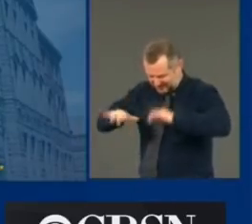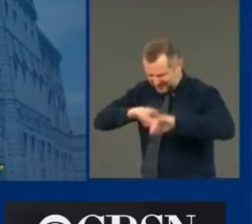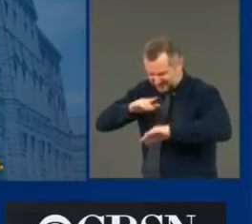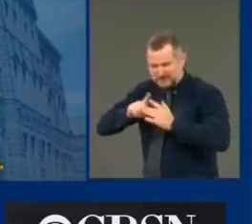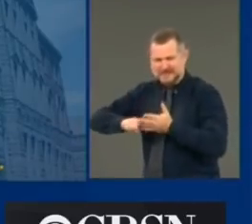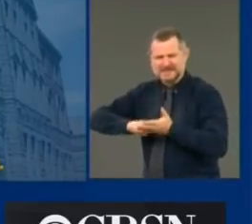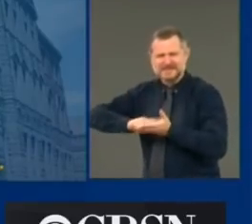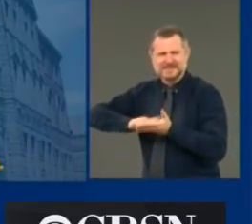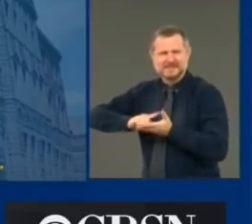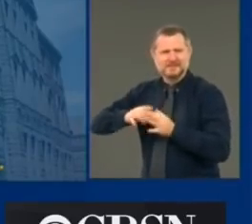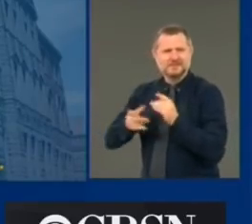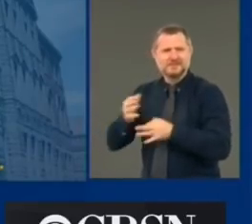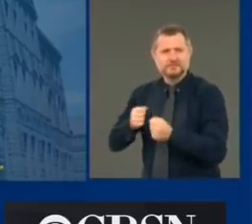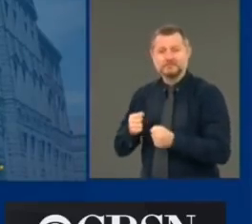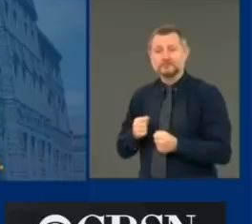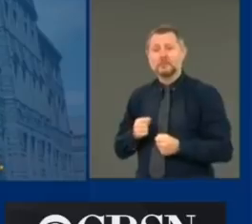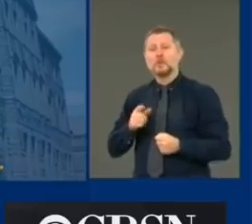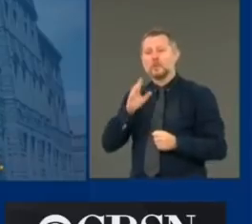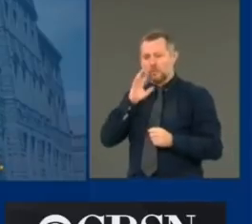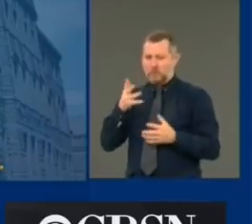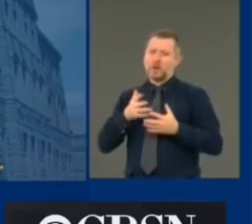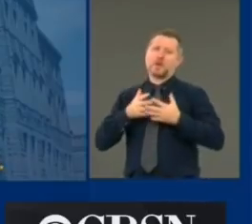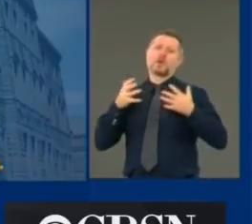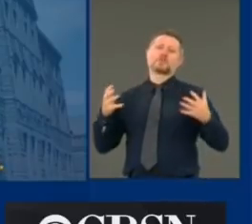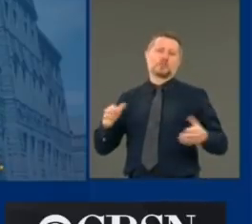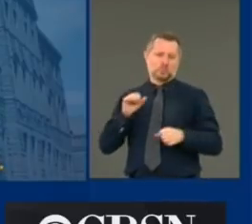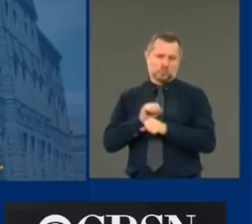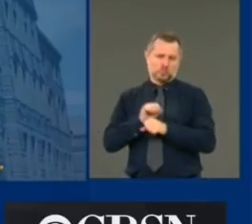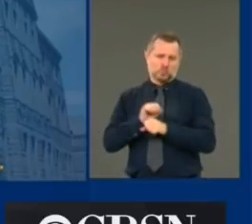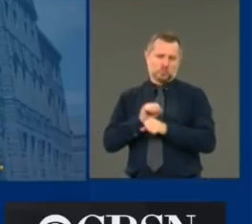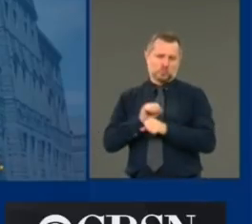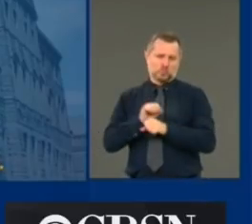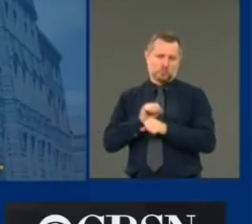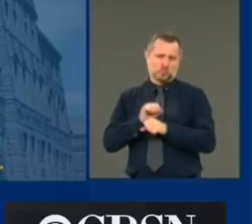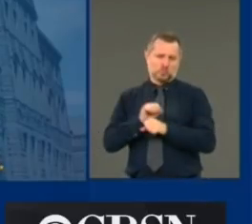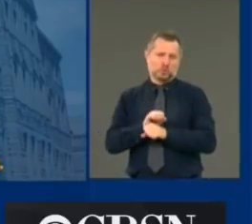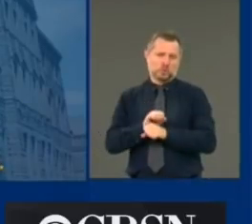I know it's tedious, but it's also very important.